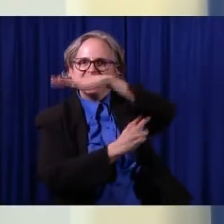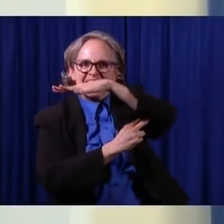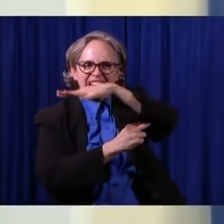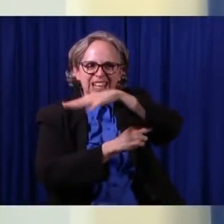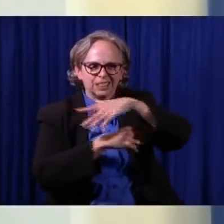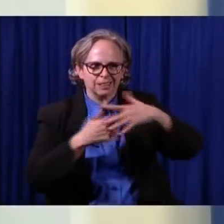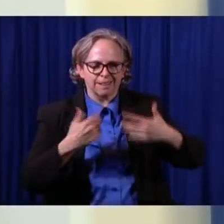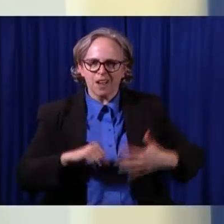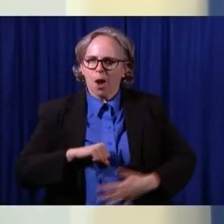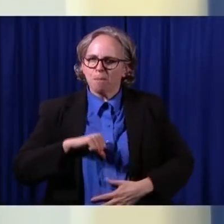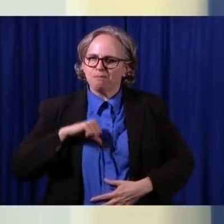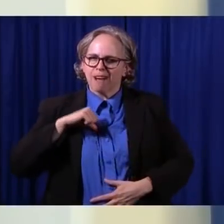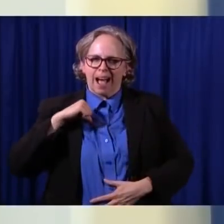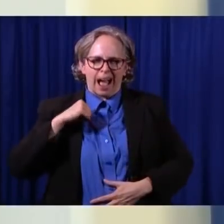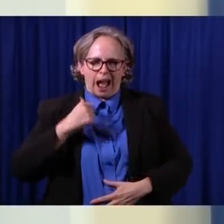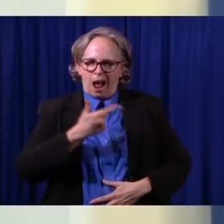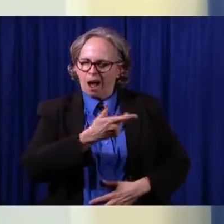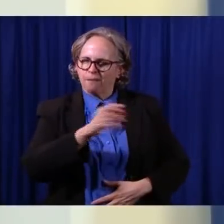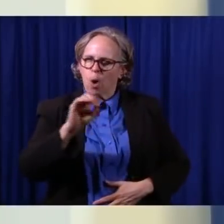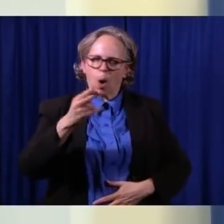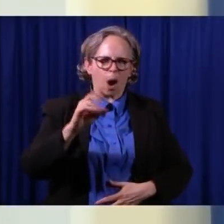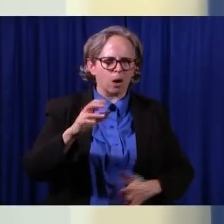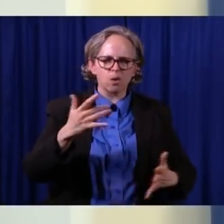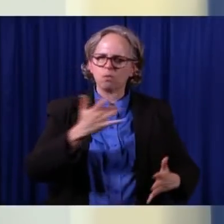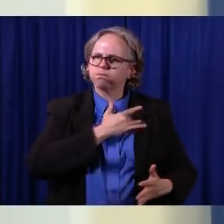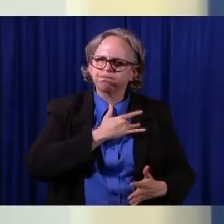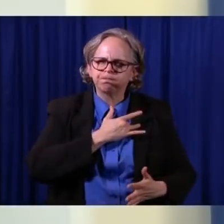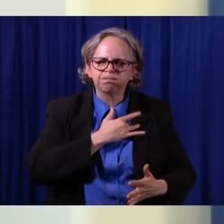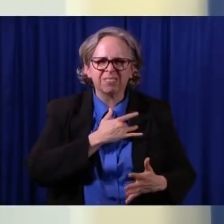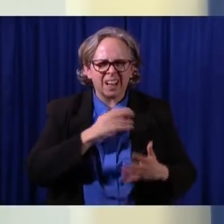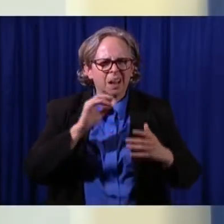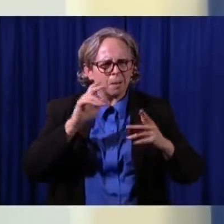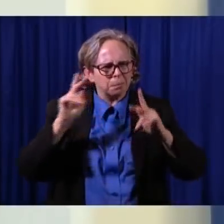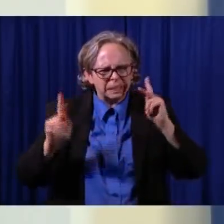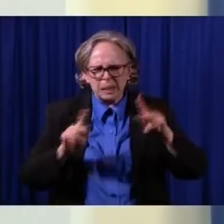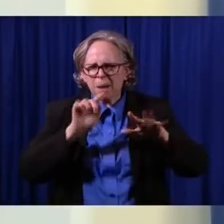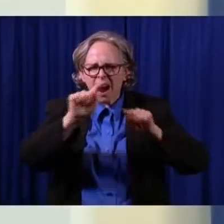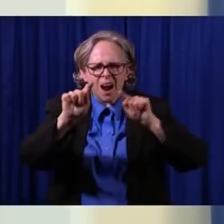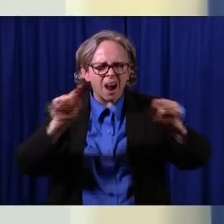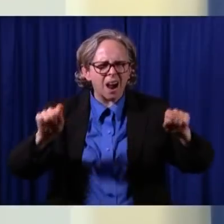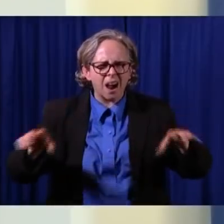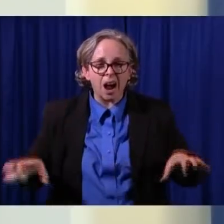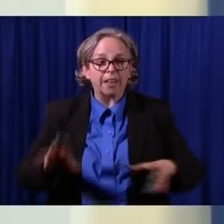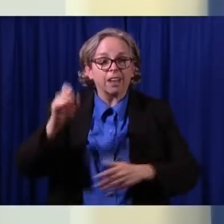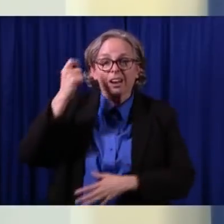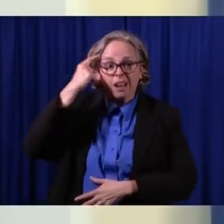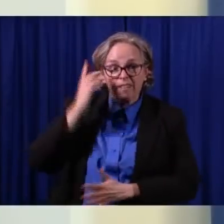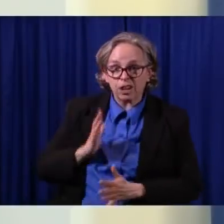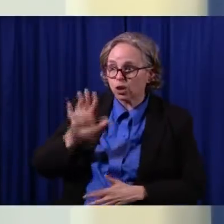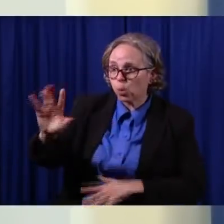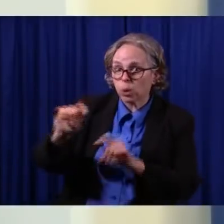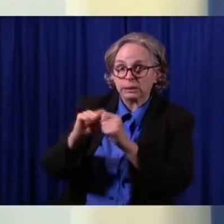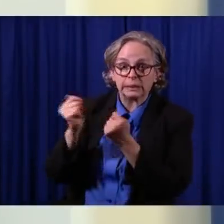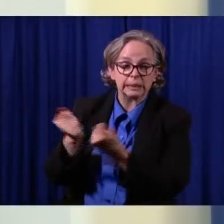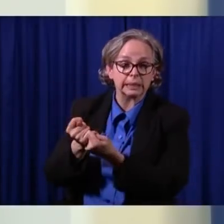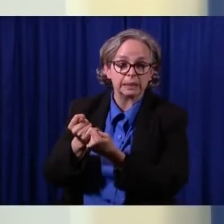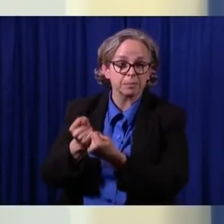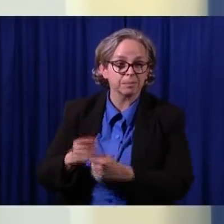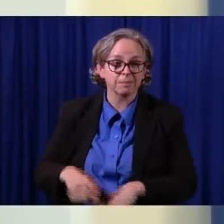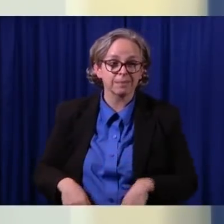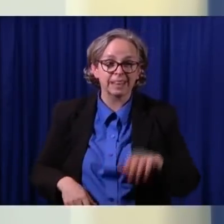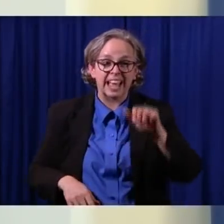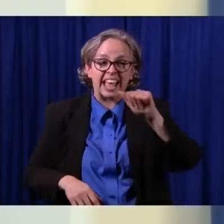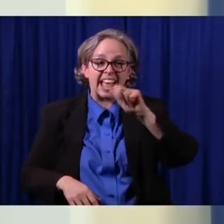Ohio. They are just the most amazing team, and I am grateful. And to the governor's team, to the lieutenant governor, to Ann O'Donnell and